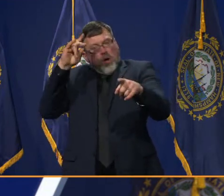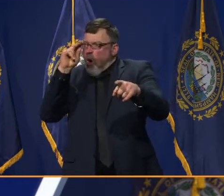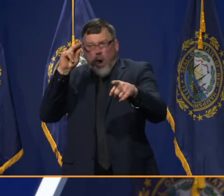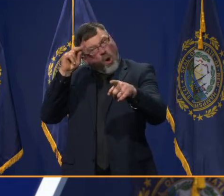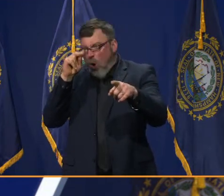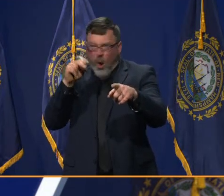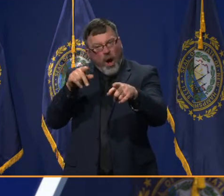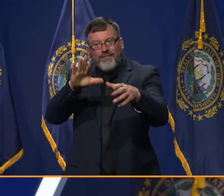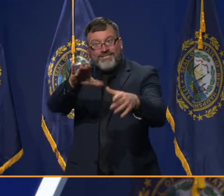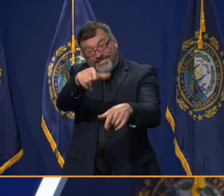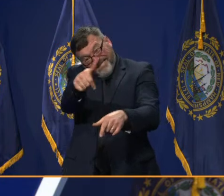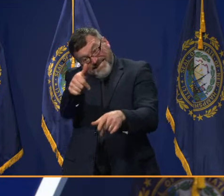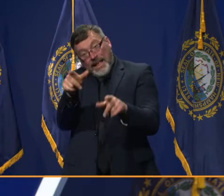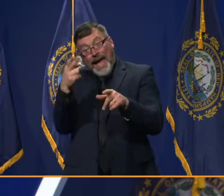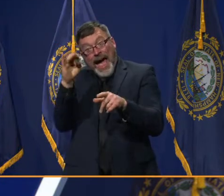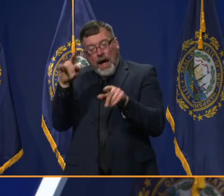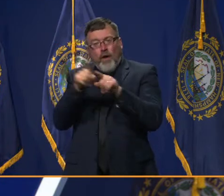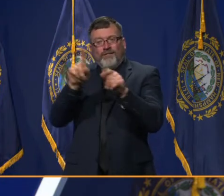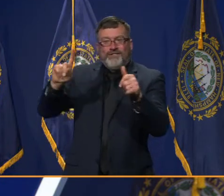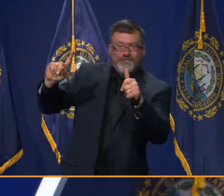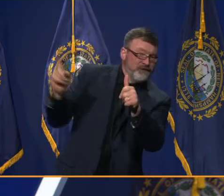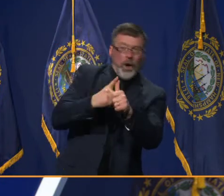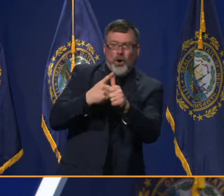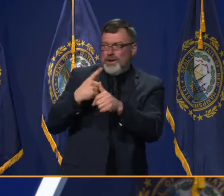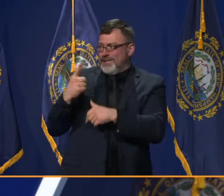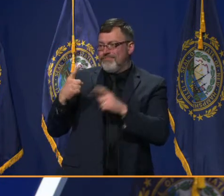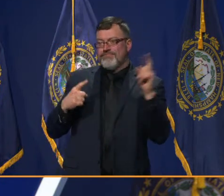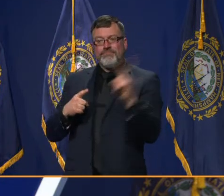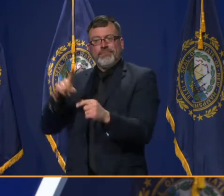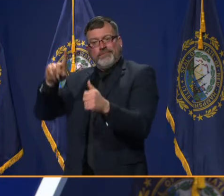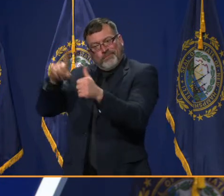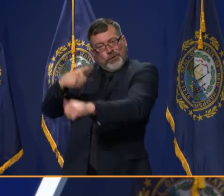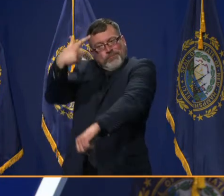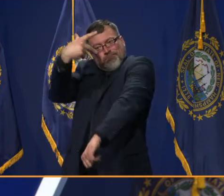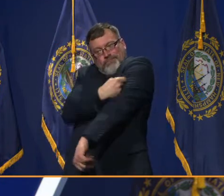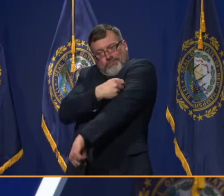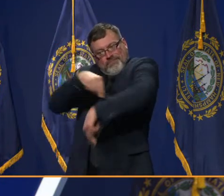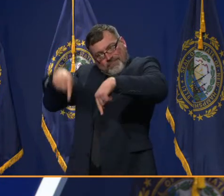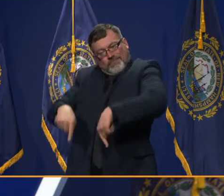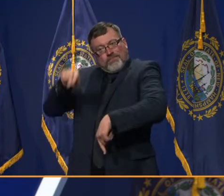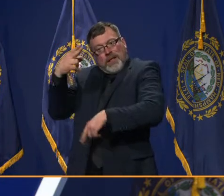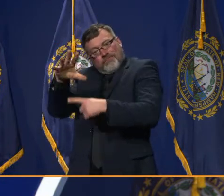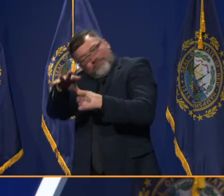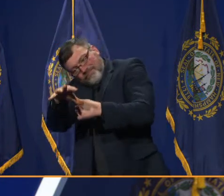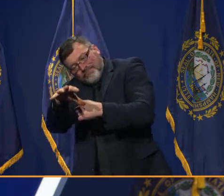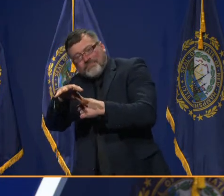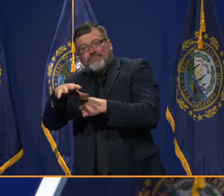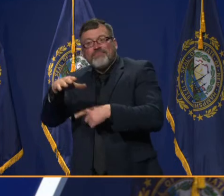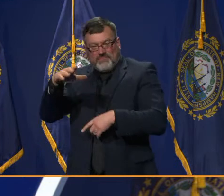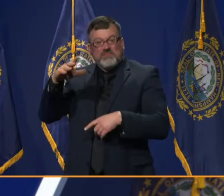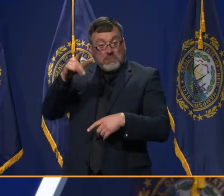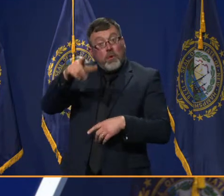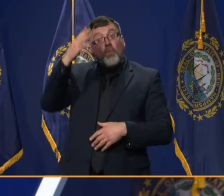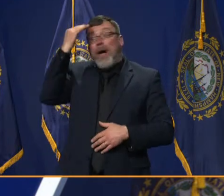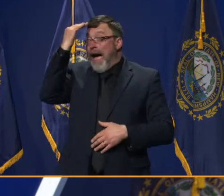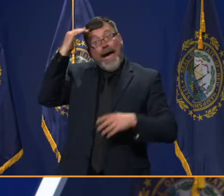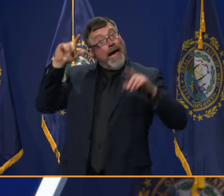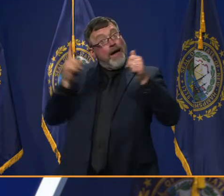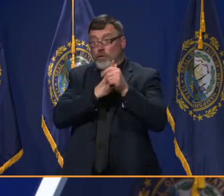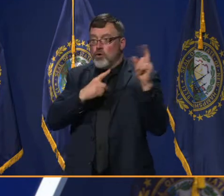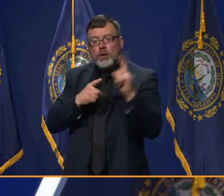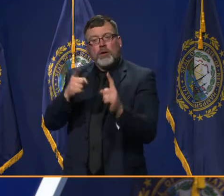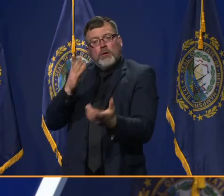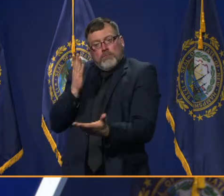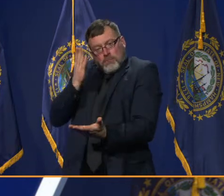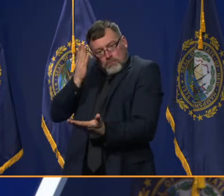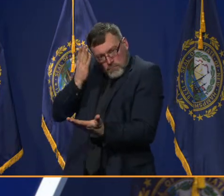again, just a few weeks ago, frankly, to receive the first COVID-19 vaccine here in New Hampshire. And she did it because after all she